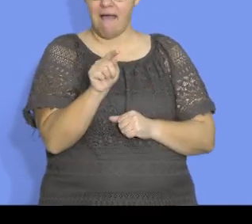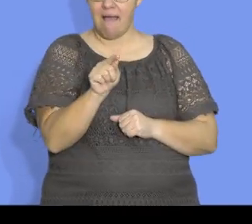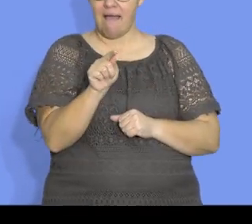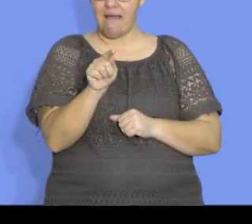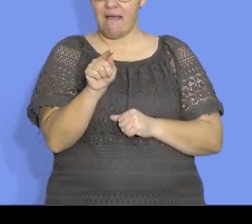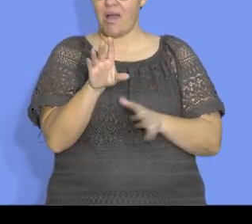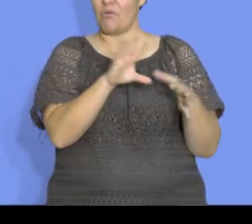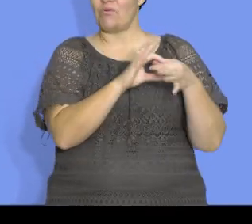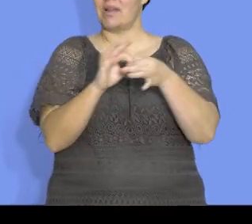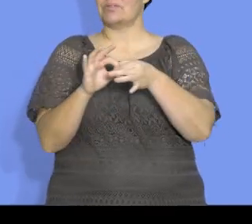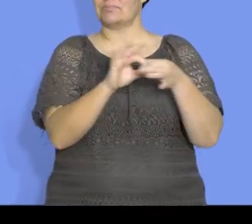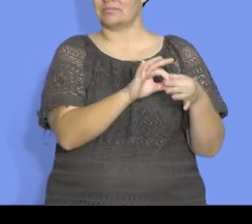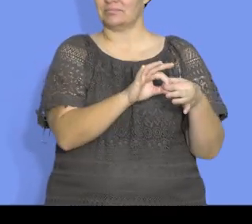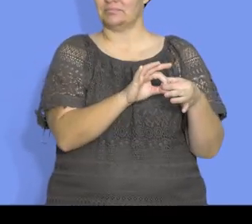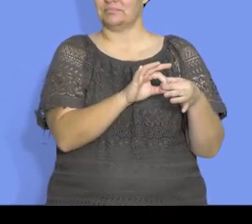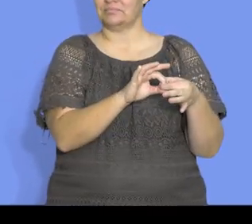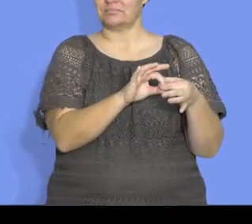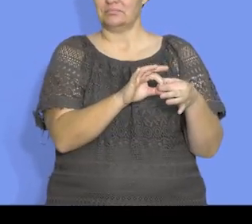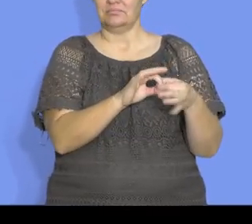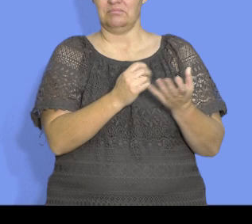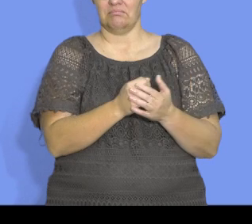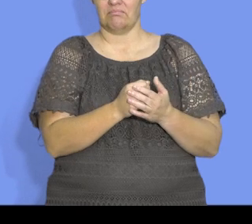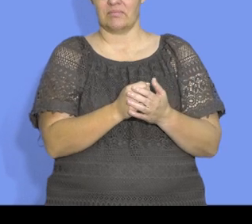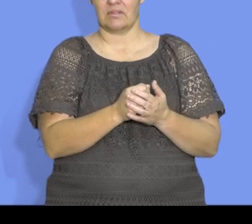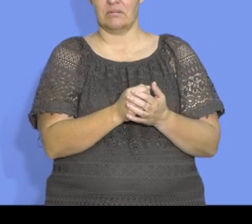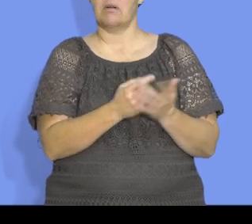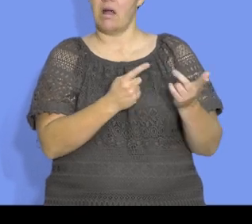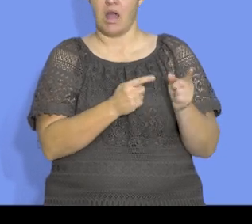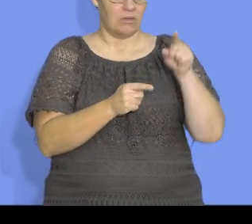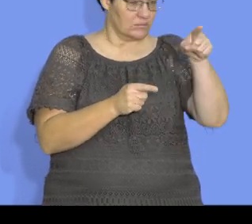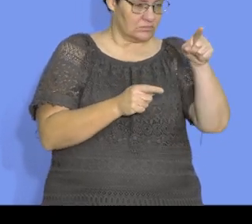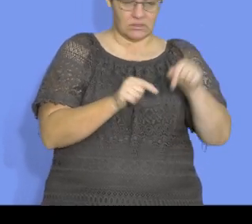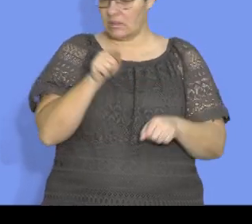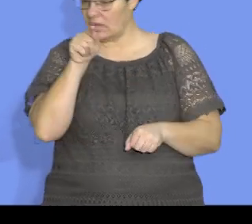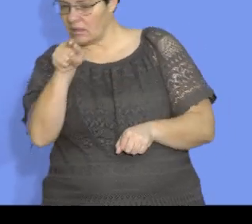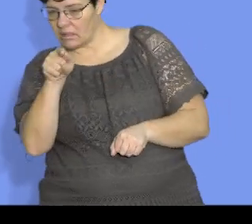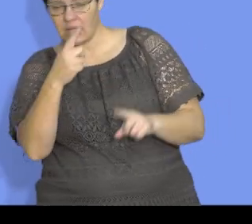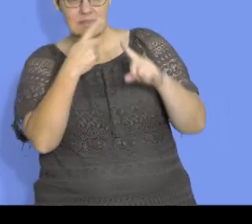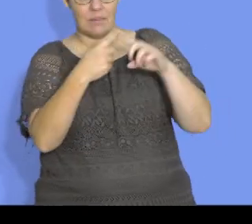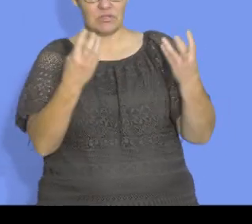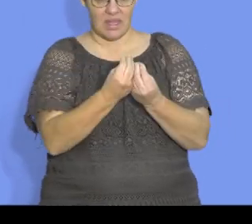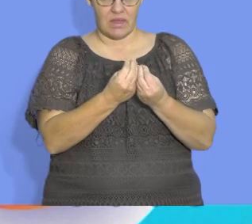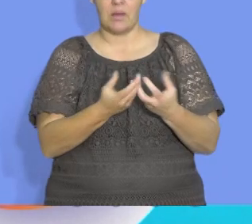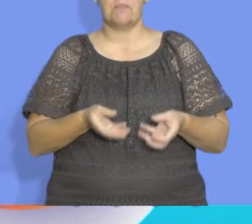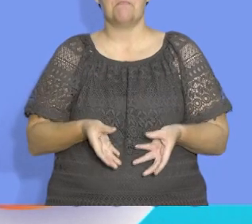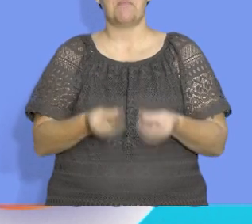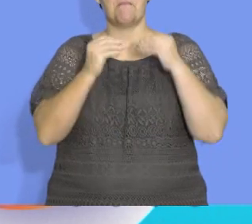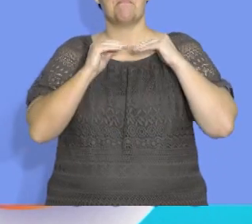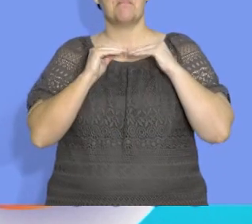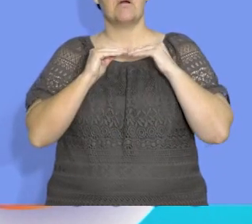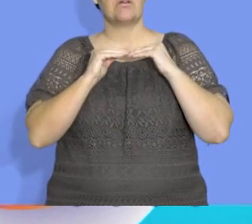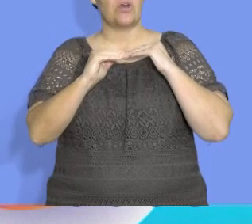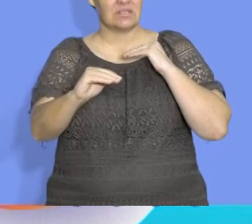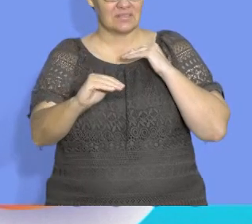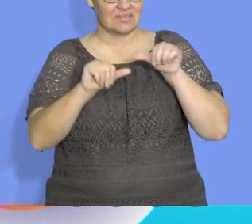of relationship where you take points and you multiply them together and they give you a constant,